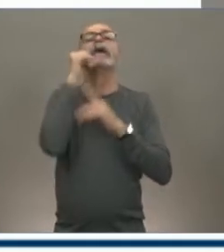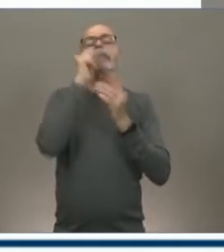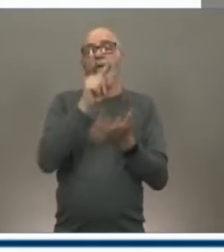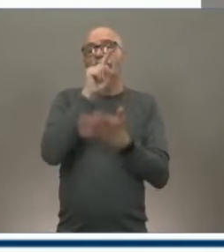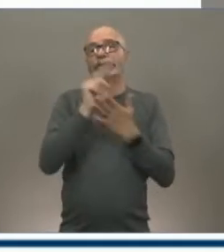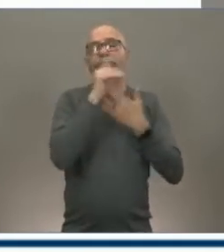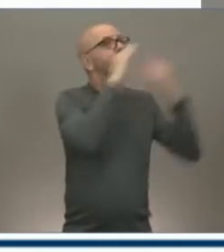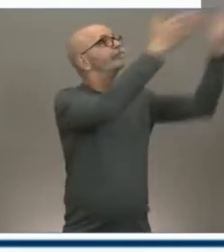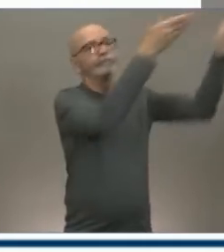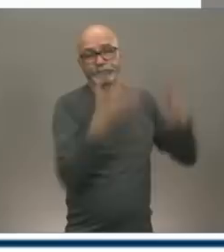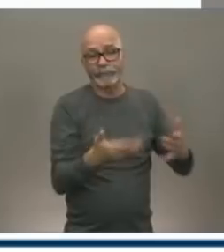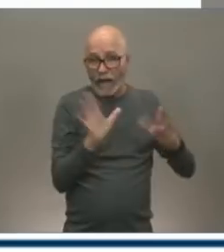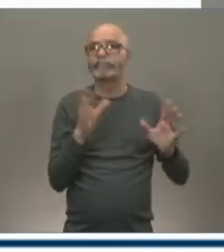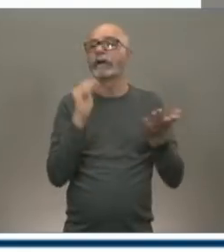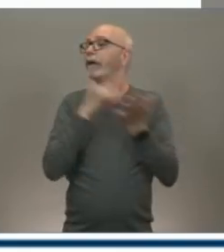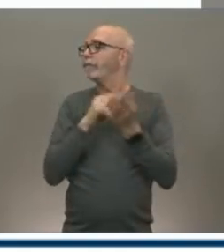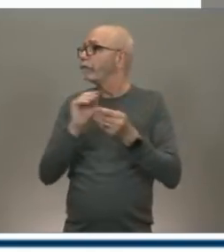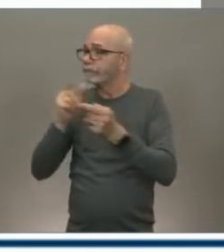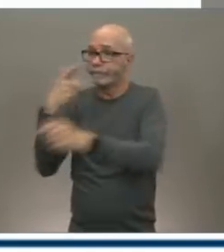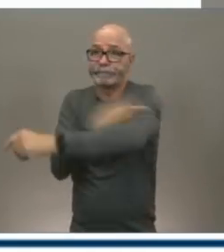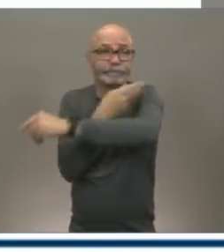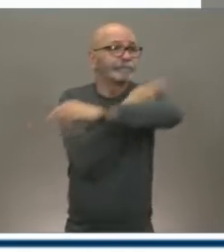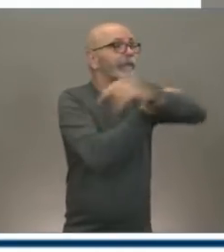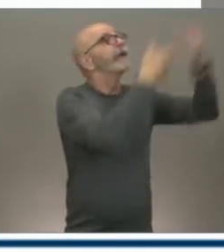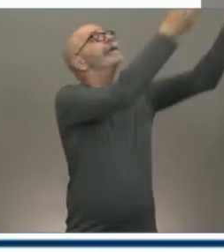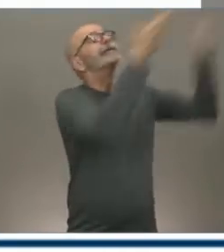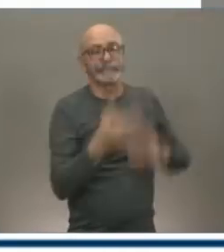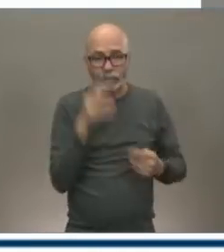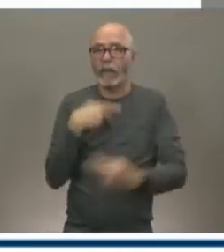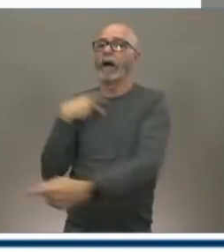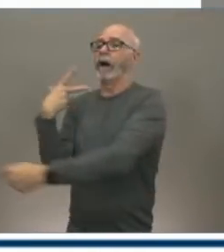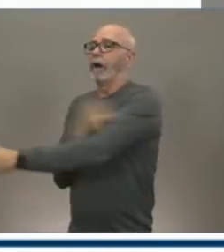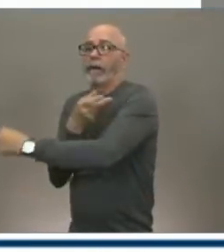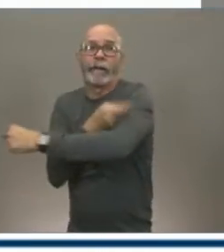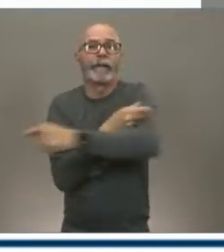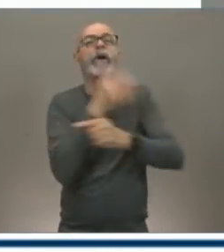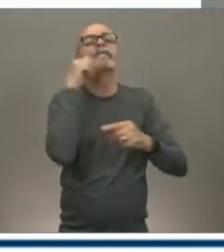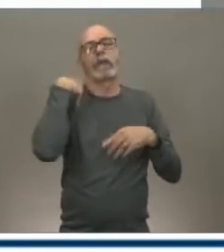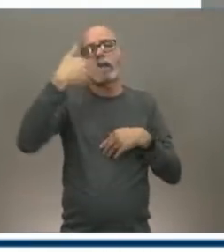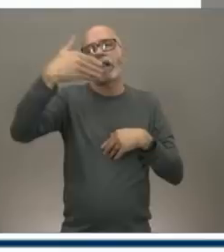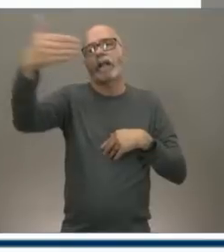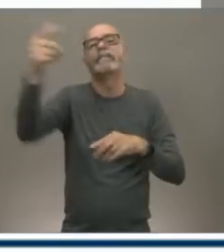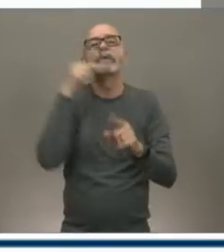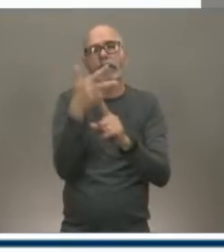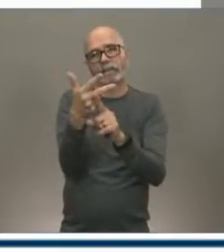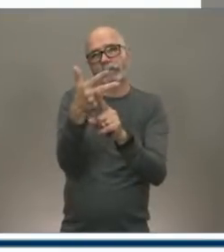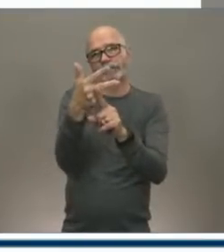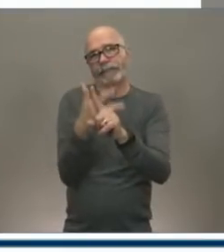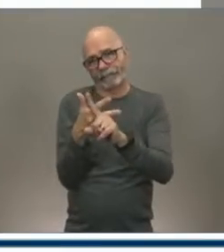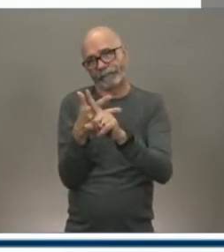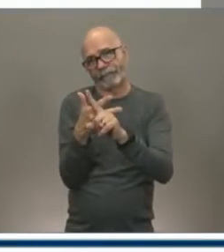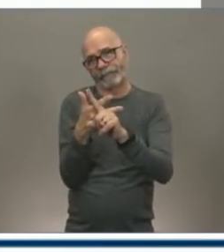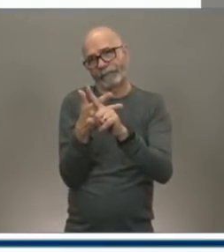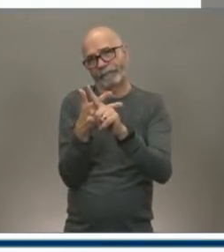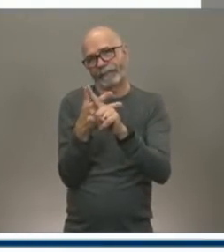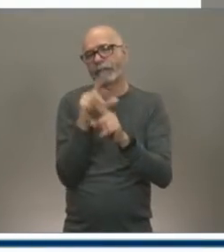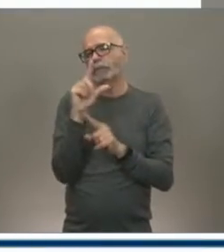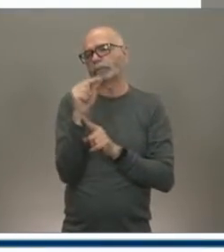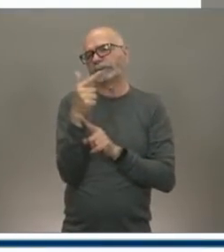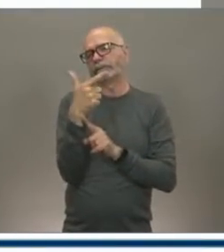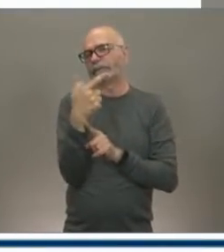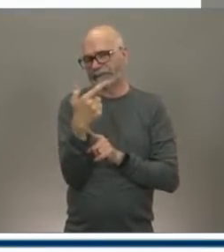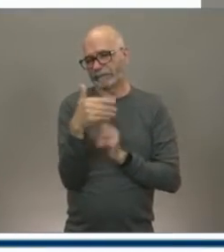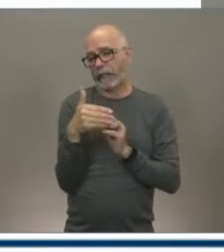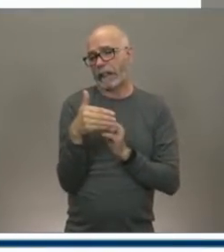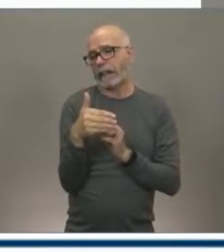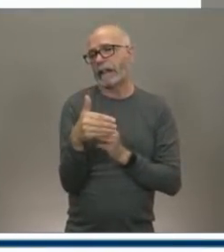first quarter of 2021. We're still waiting for final confirmation on that, but our planning is based on